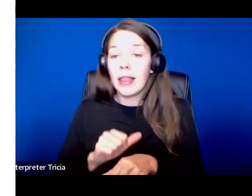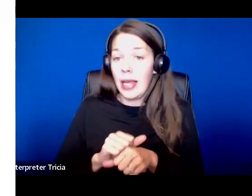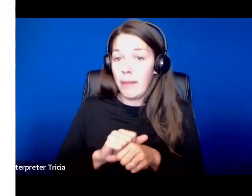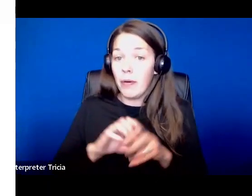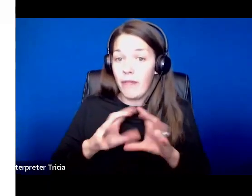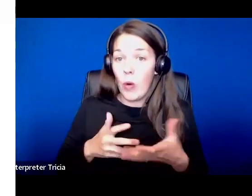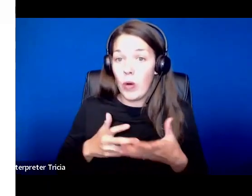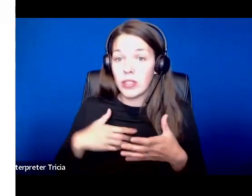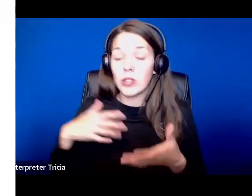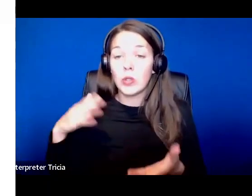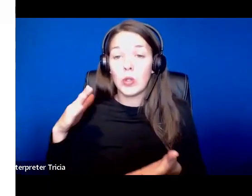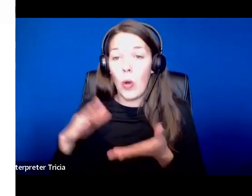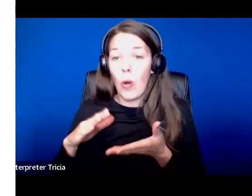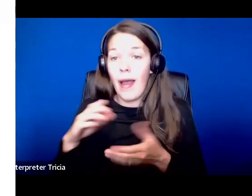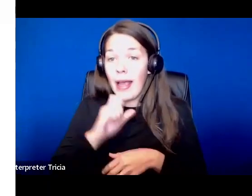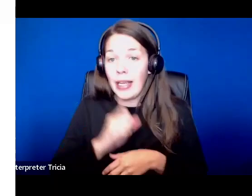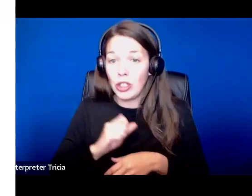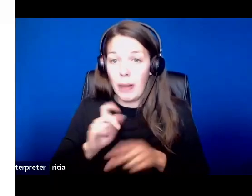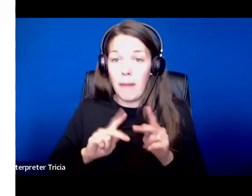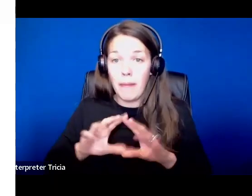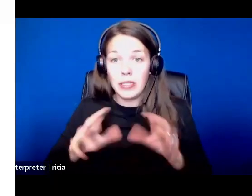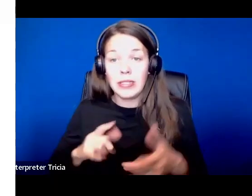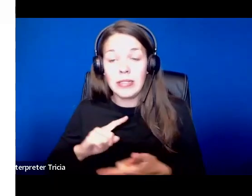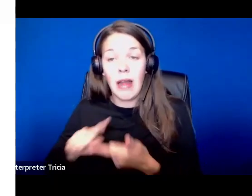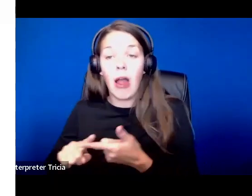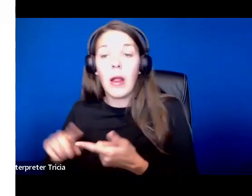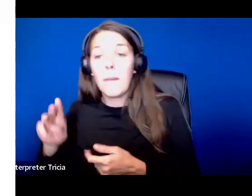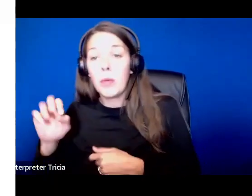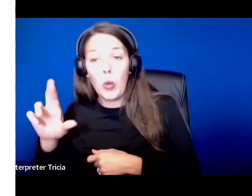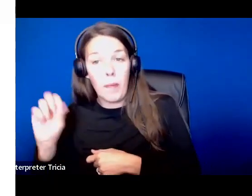going to continue until all the boomers are out of the labor force.